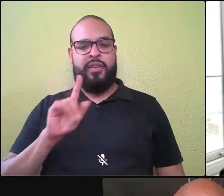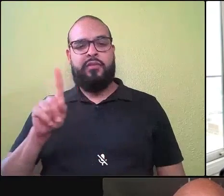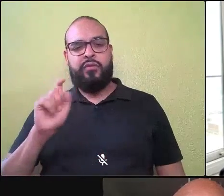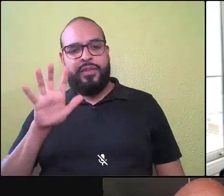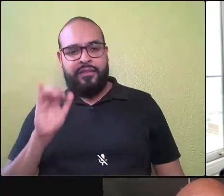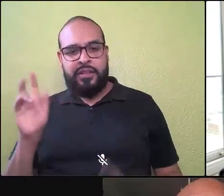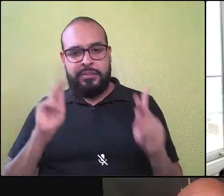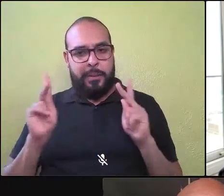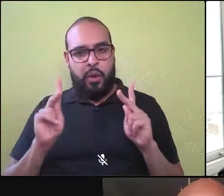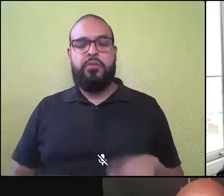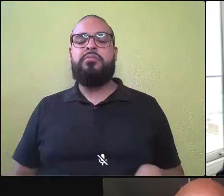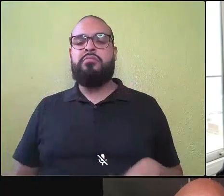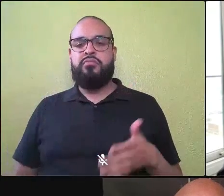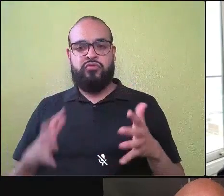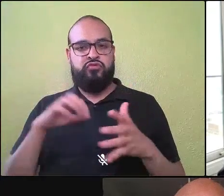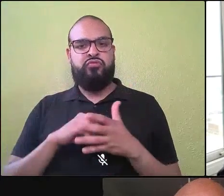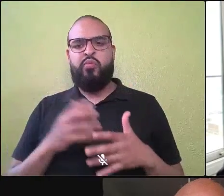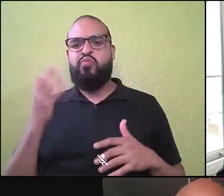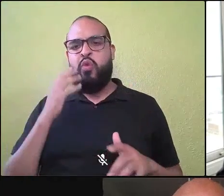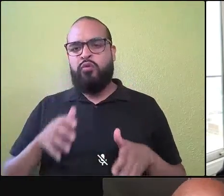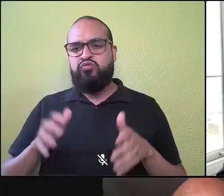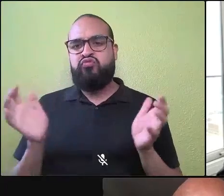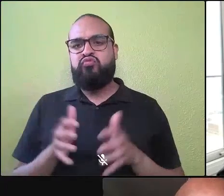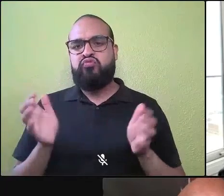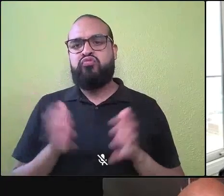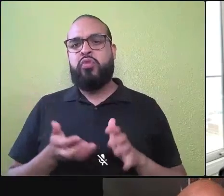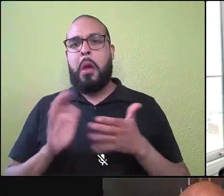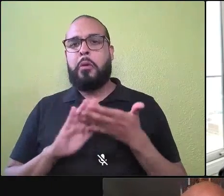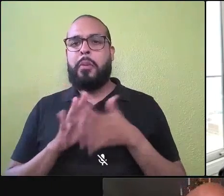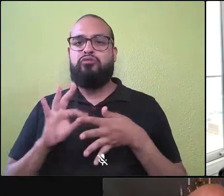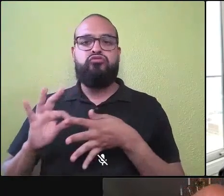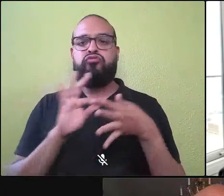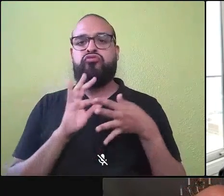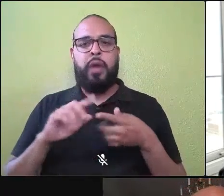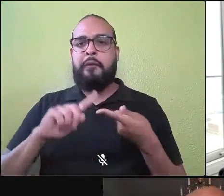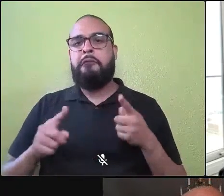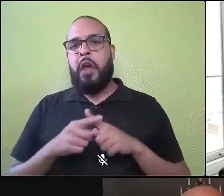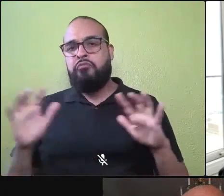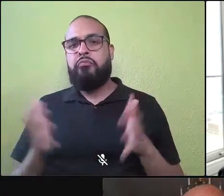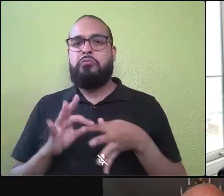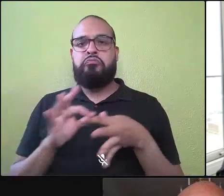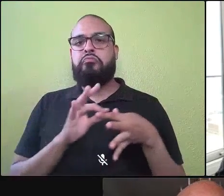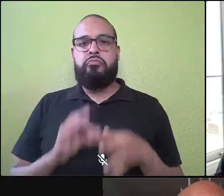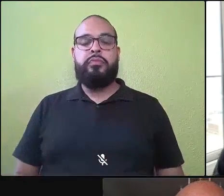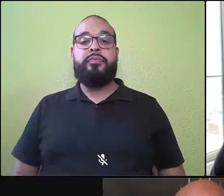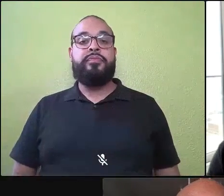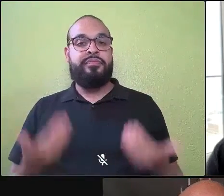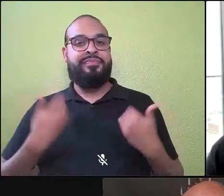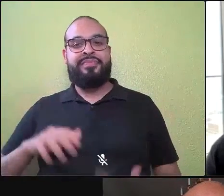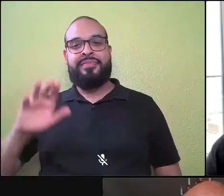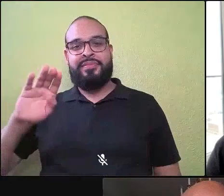do some regular community building and fellowship with that group. Cool. And I'm